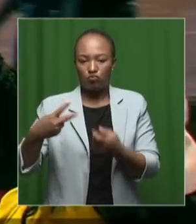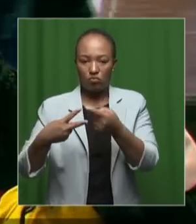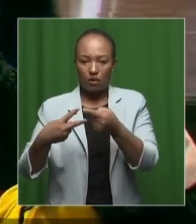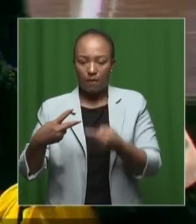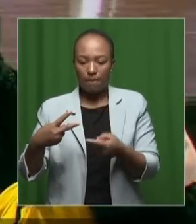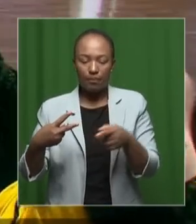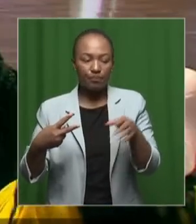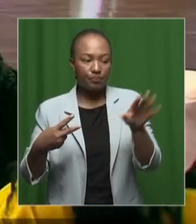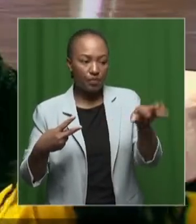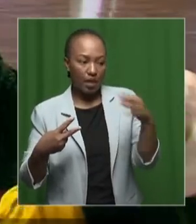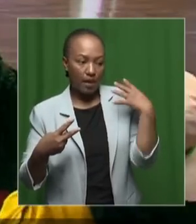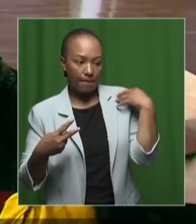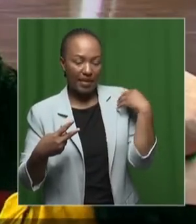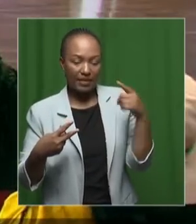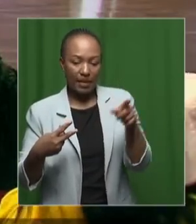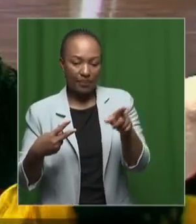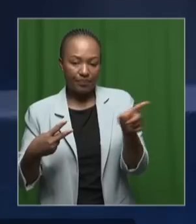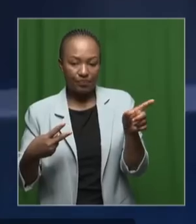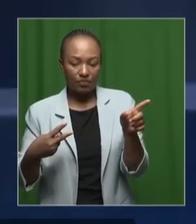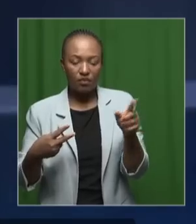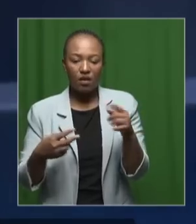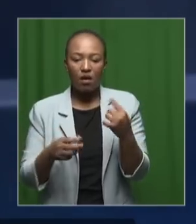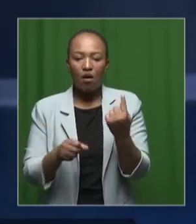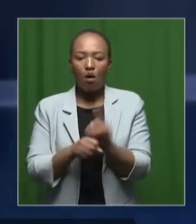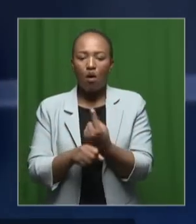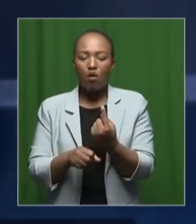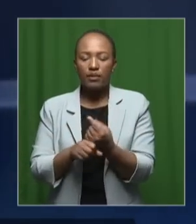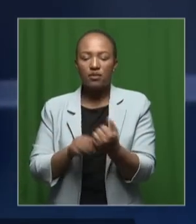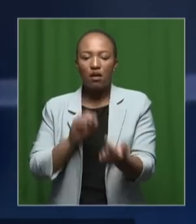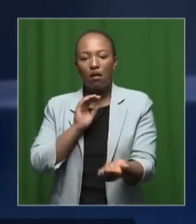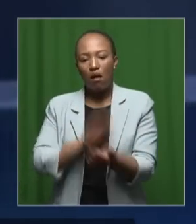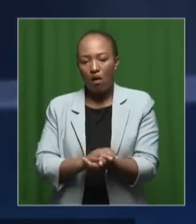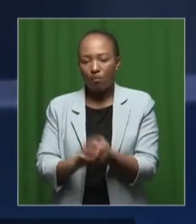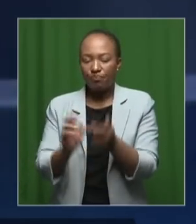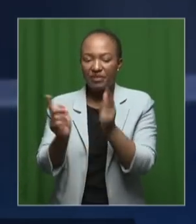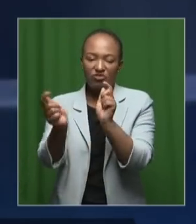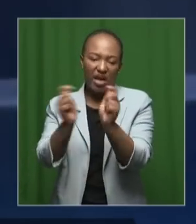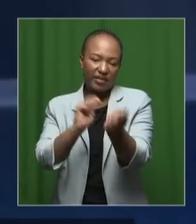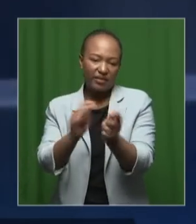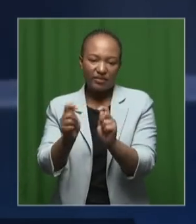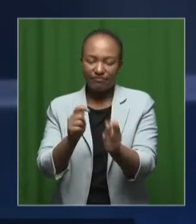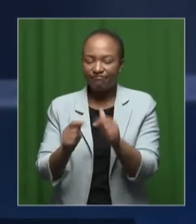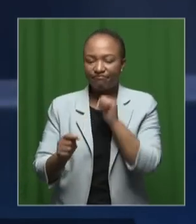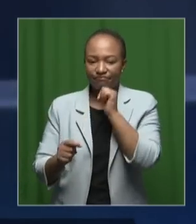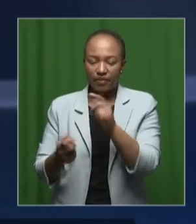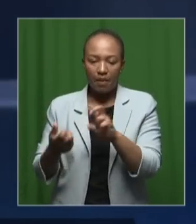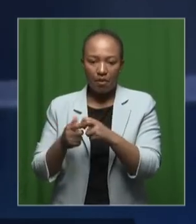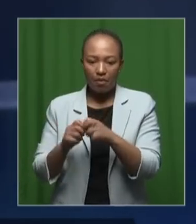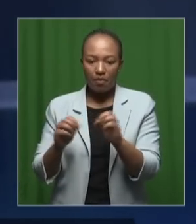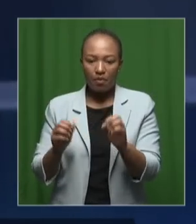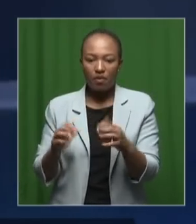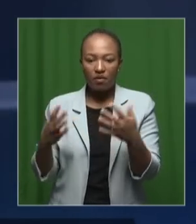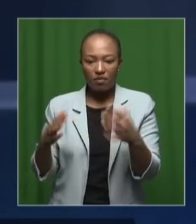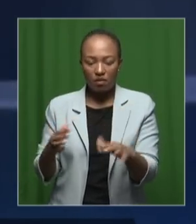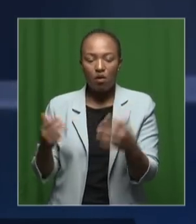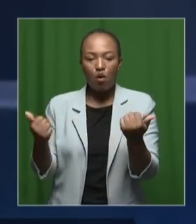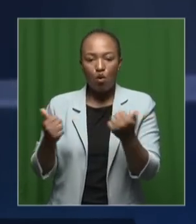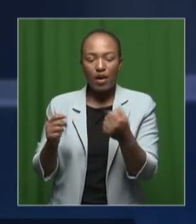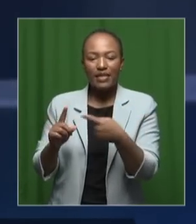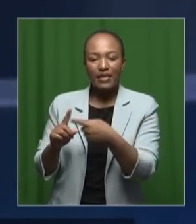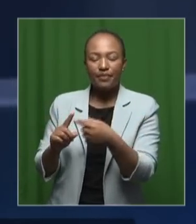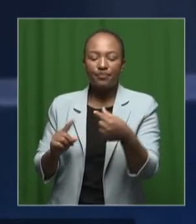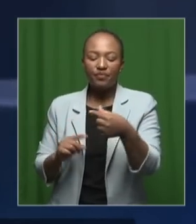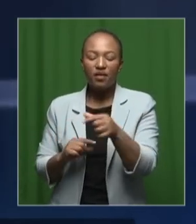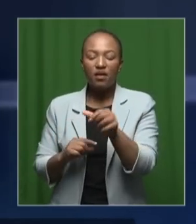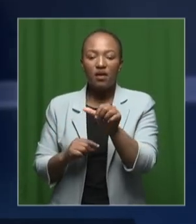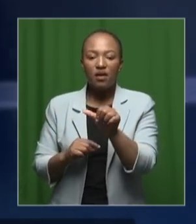You see, they always change legislation, even if the legislation is not a problem. I think Gayton has already demonstrated that legislation is